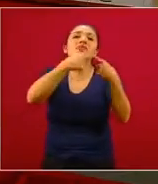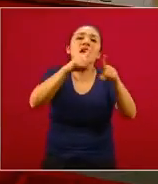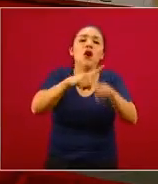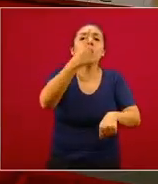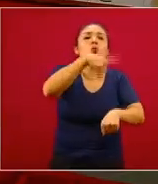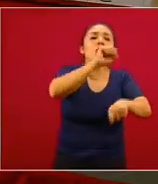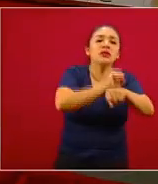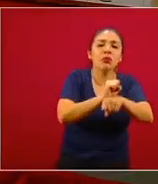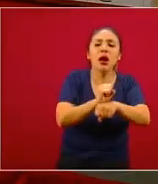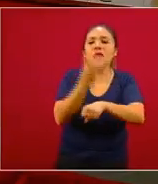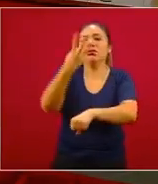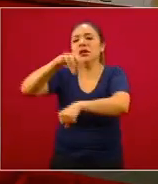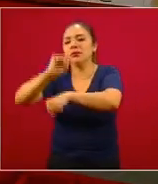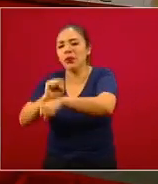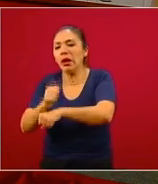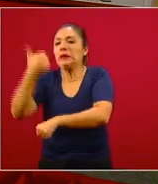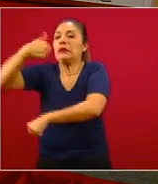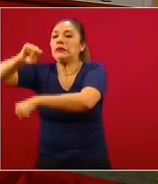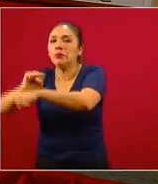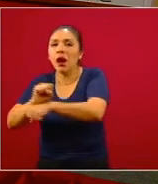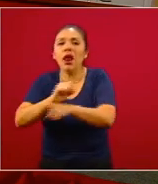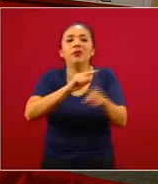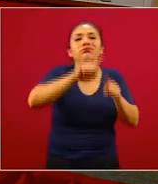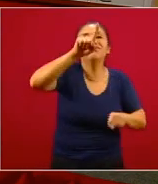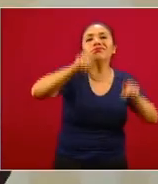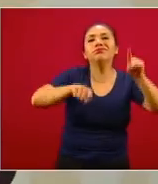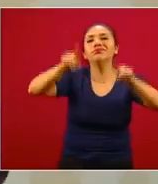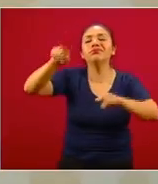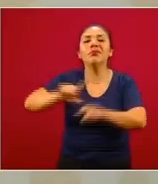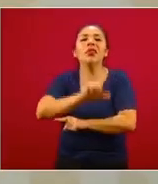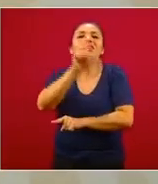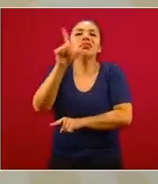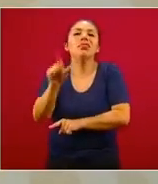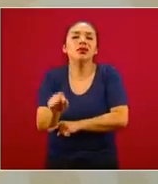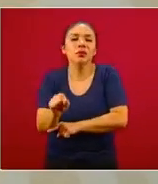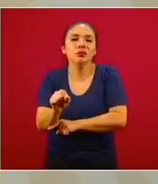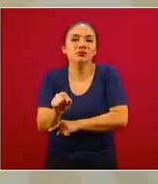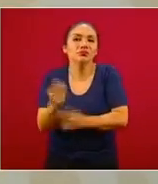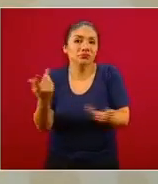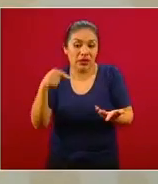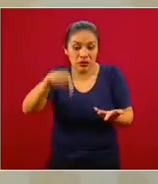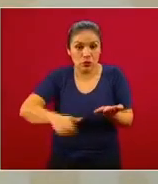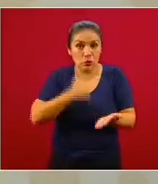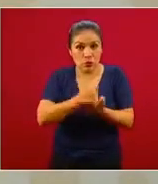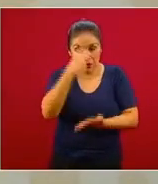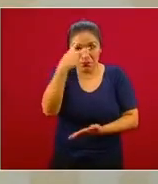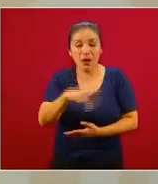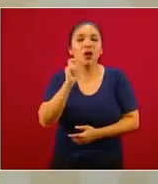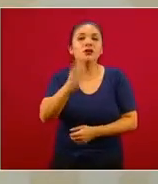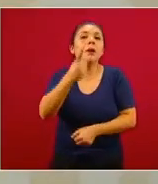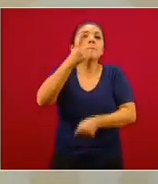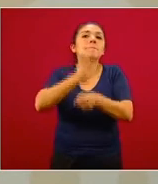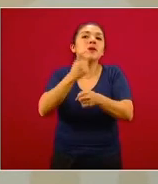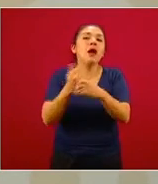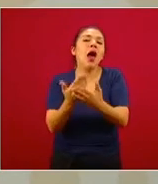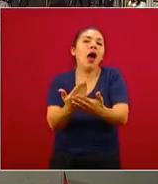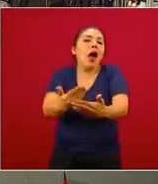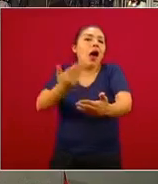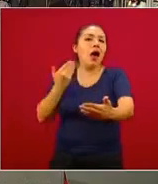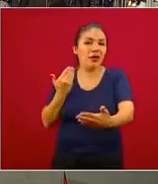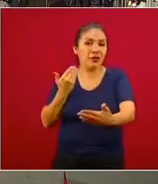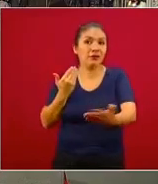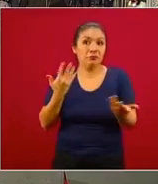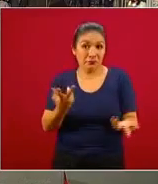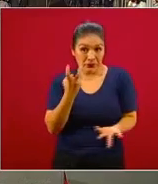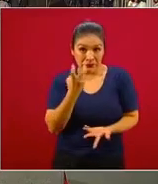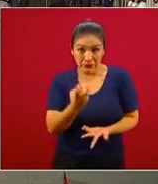week, 3 2 semanas, week, 3, 6 semanas 6 weeks después de lo que after ha ocurrido what is en going la on Ciudad de in México, que Mexico fue la City, primera which was en the tener la first epidemia. state Y lo